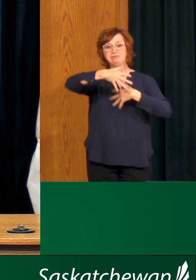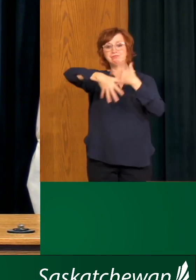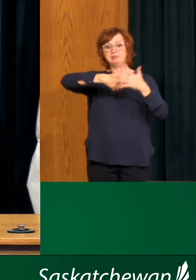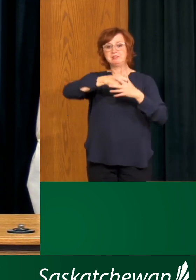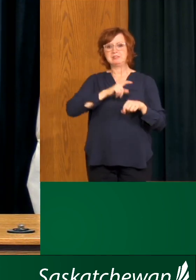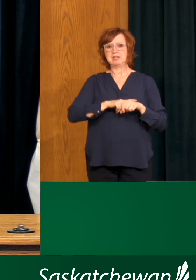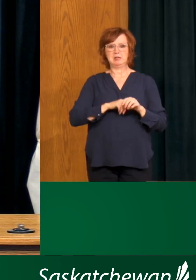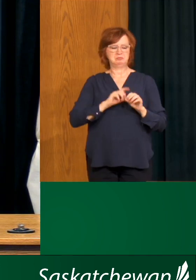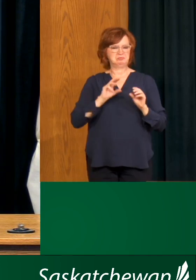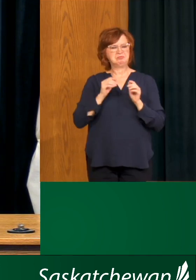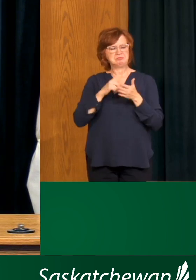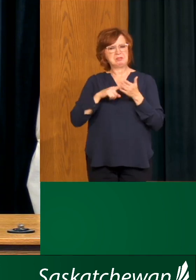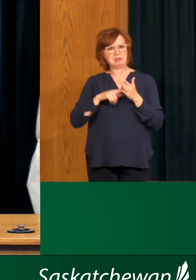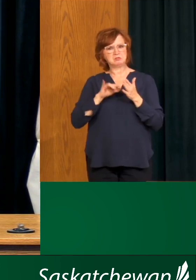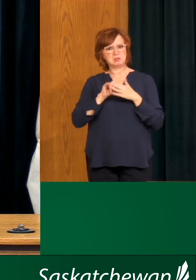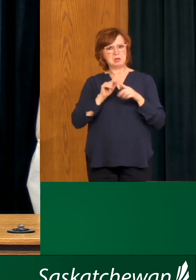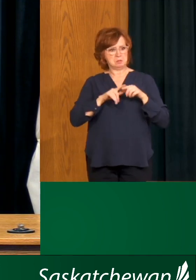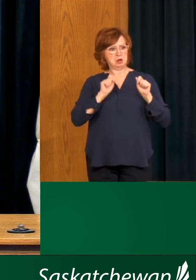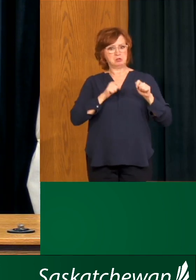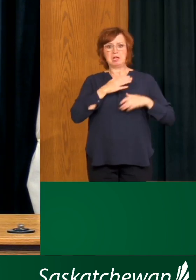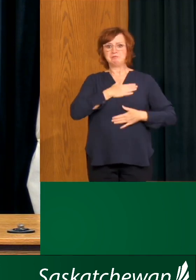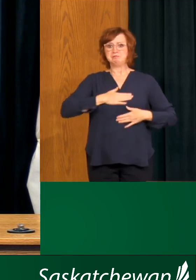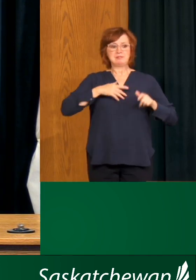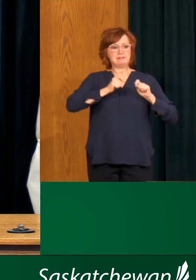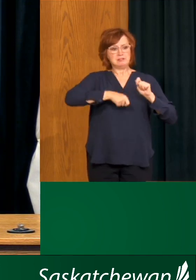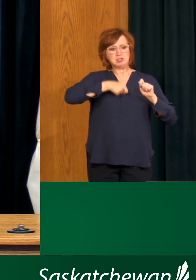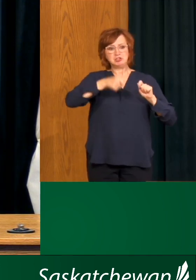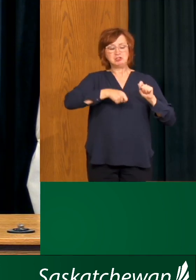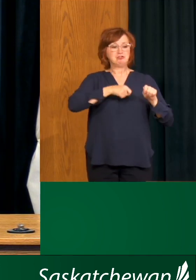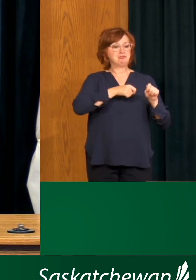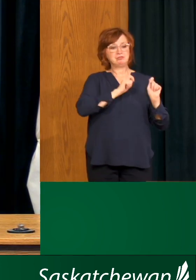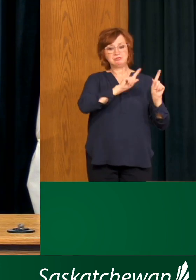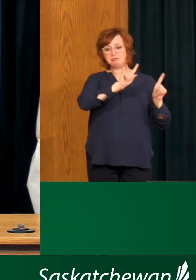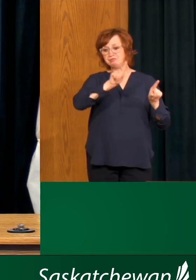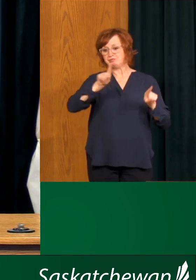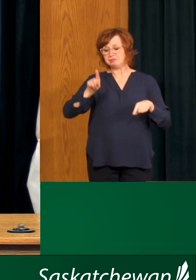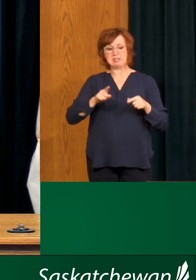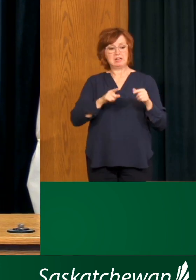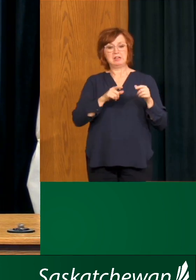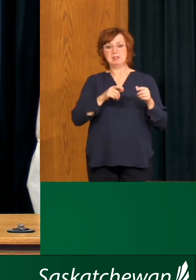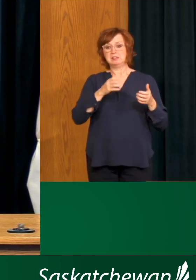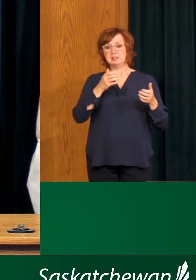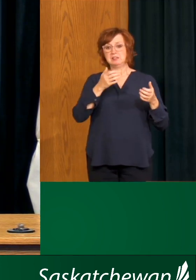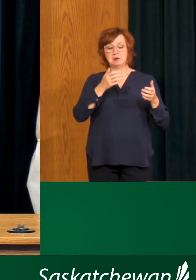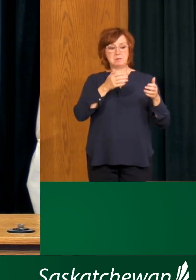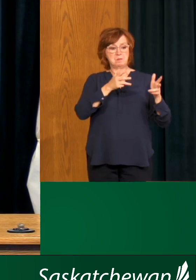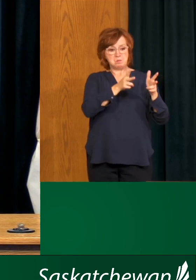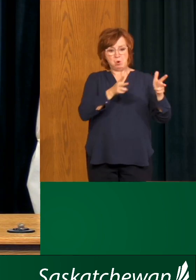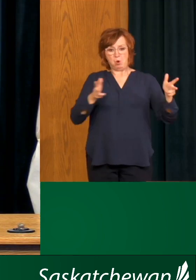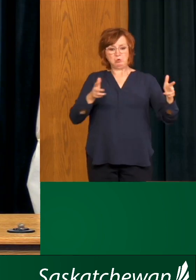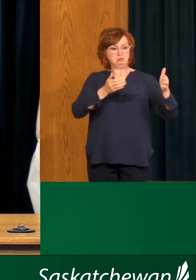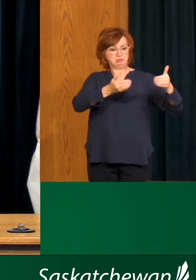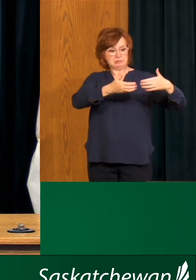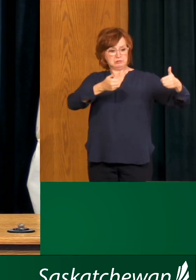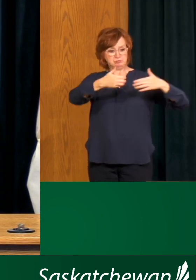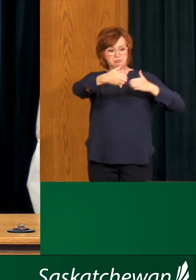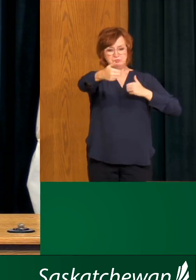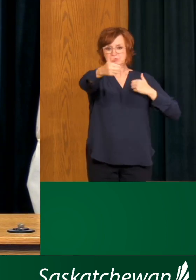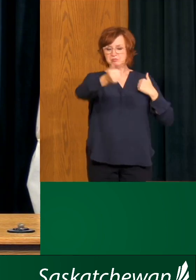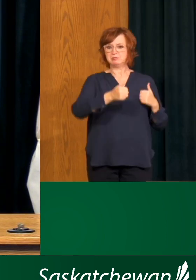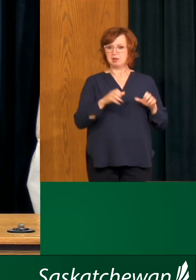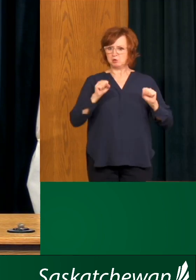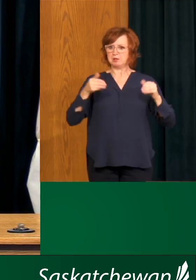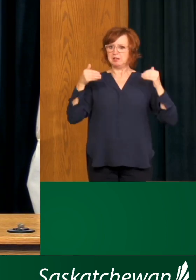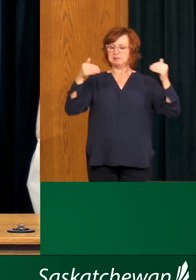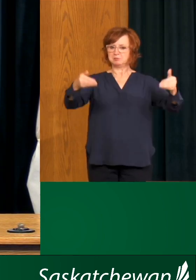the public health recommendations and the guidelines and the orders that are in place, you most certainly can move forward with that